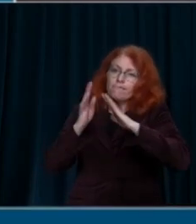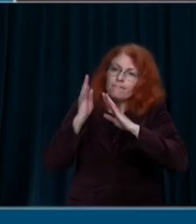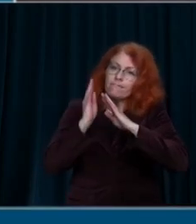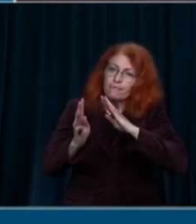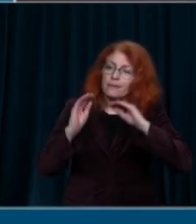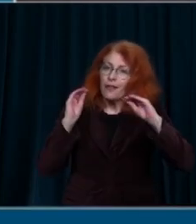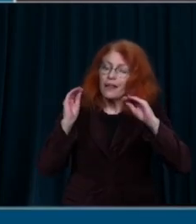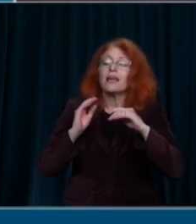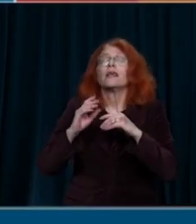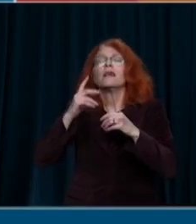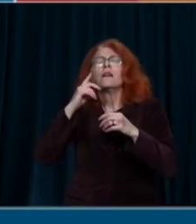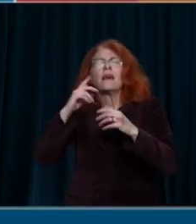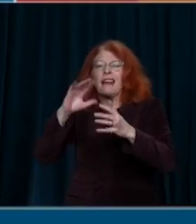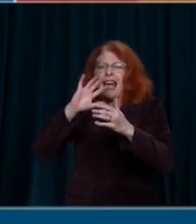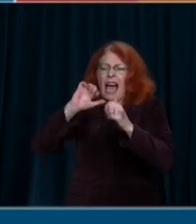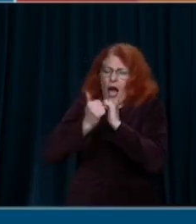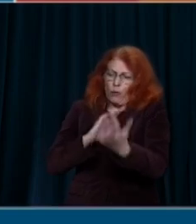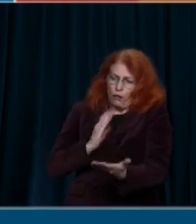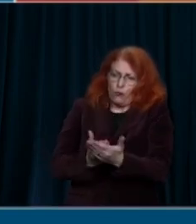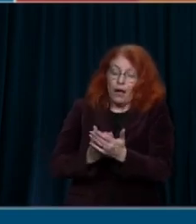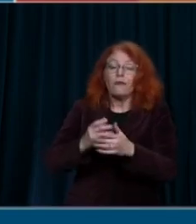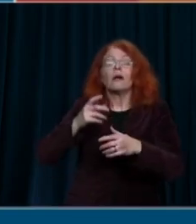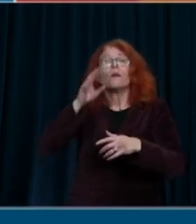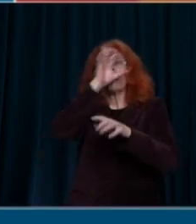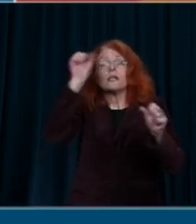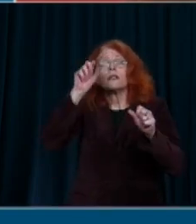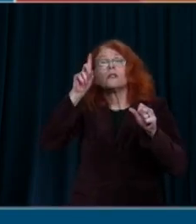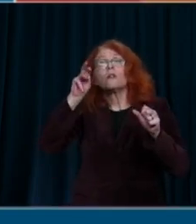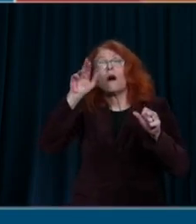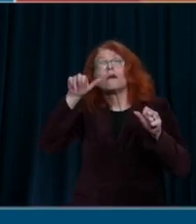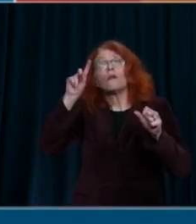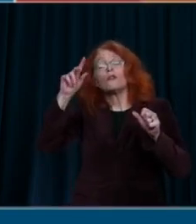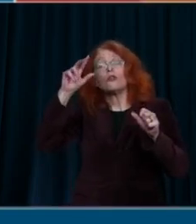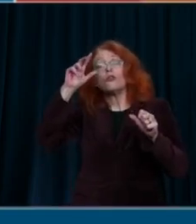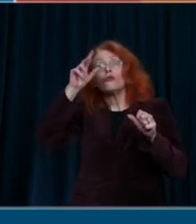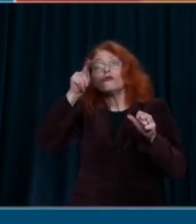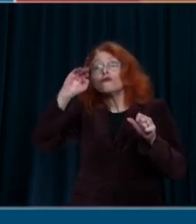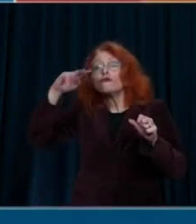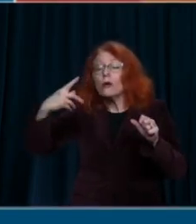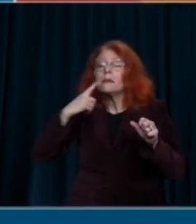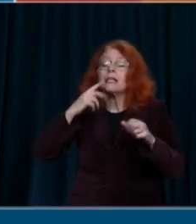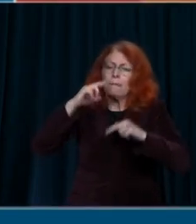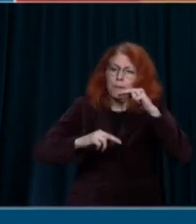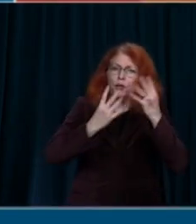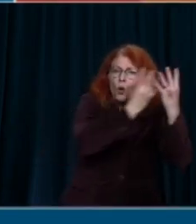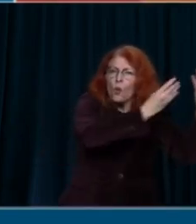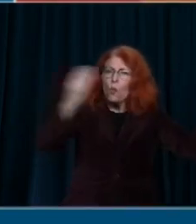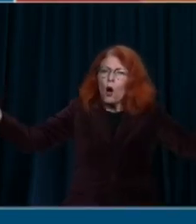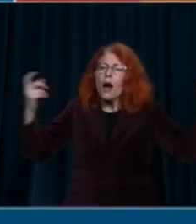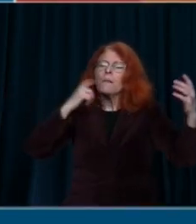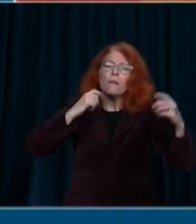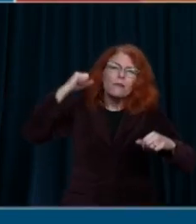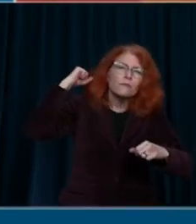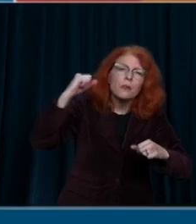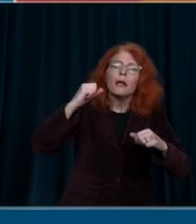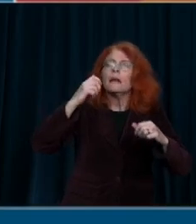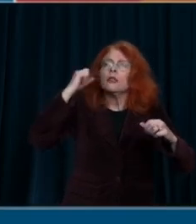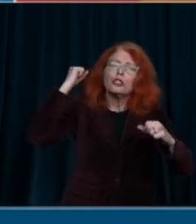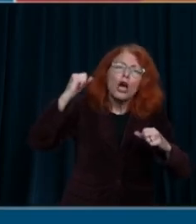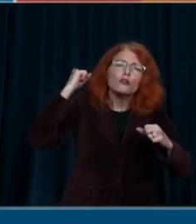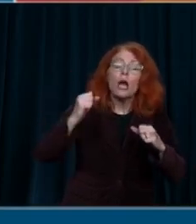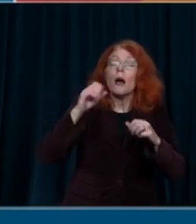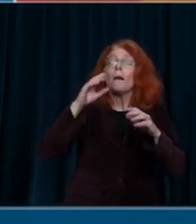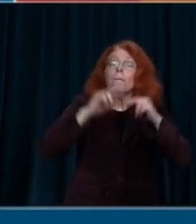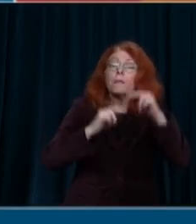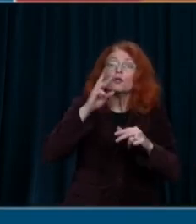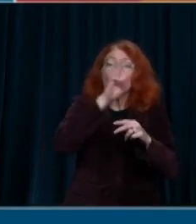how we got here, though. Let's think about that. President Donald Trump, when he was in office, was talking about build the wall. The people shouting at the rallies, build the wall. And